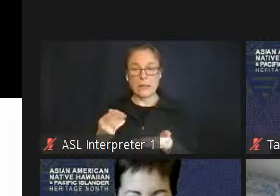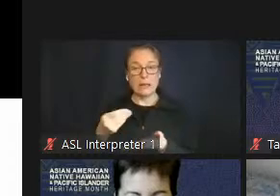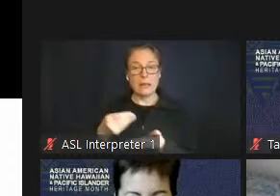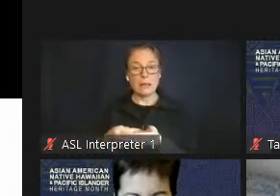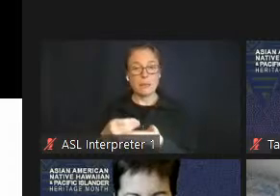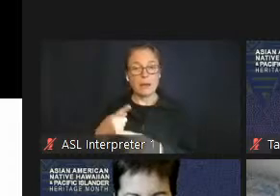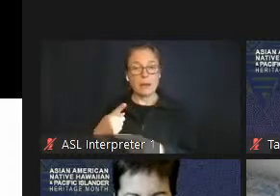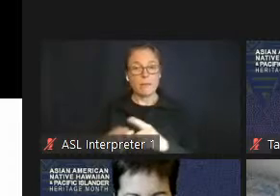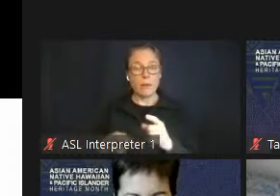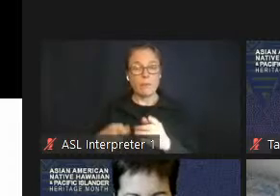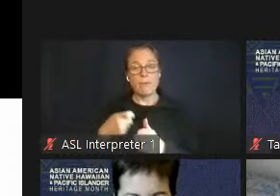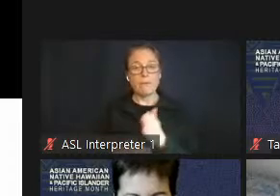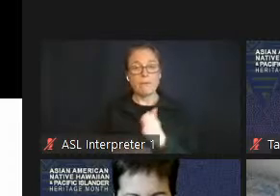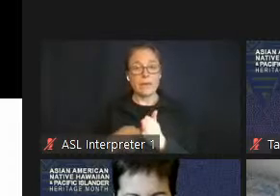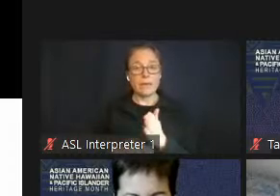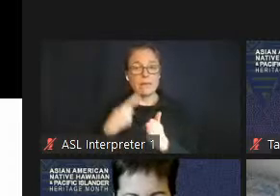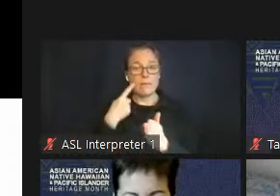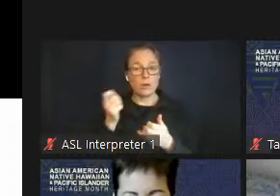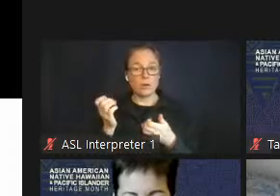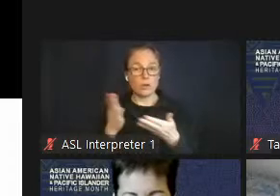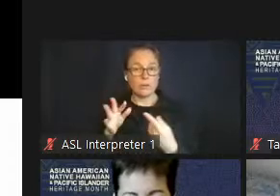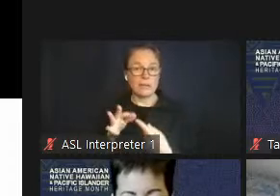for service, except for a